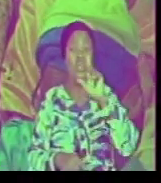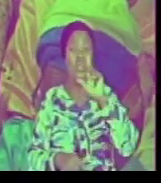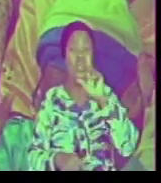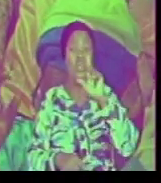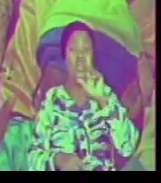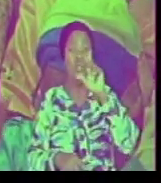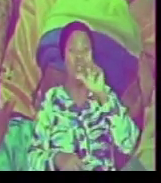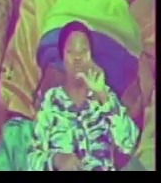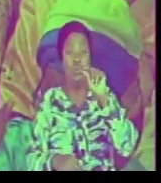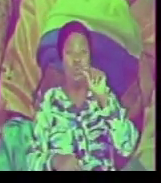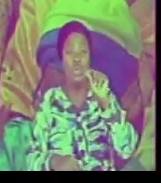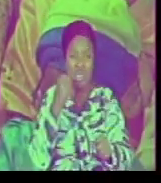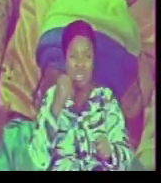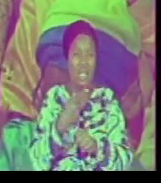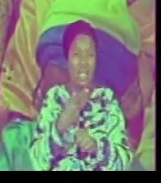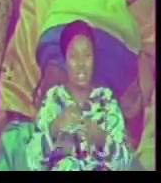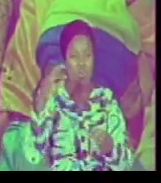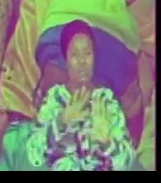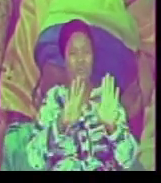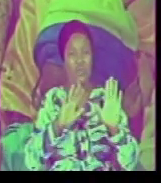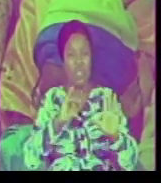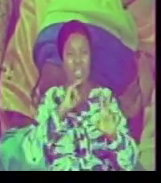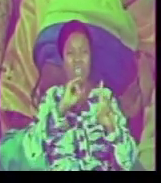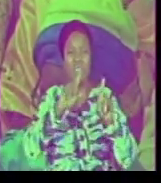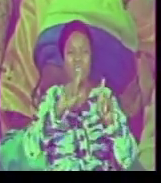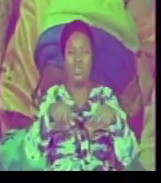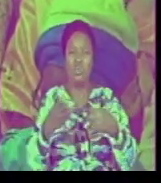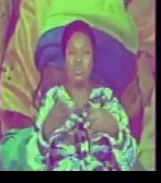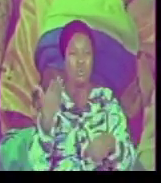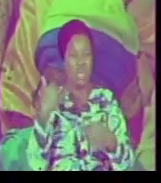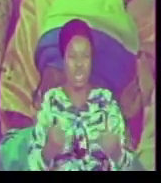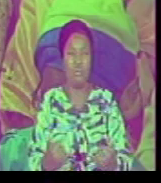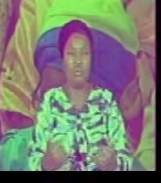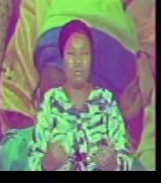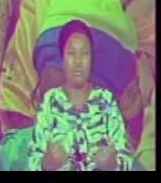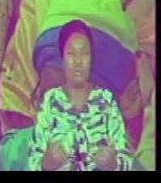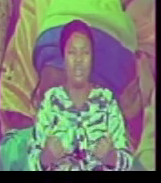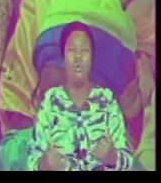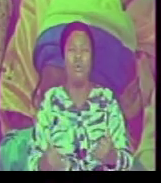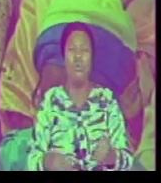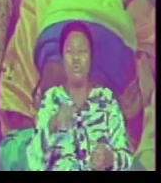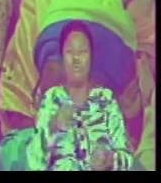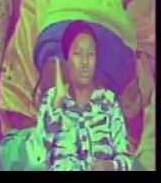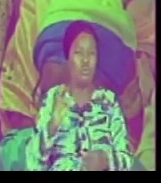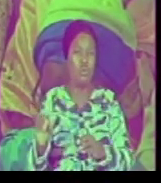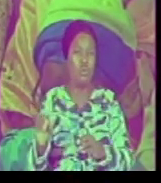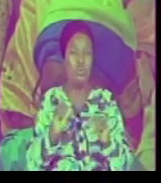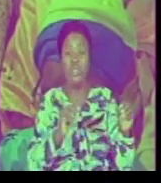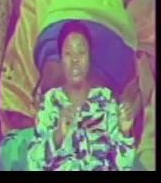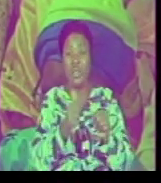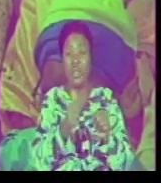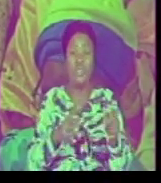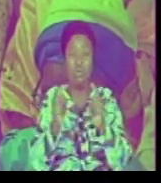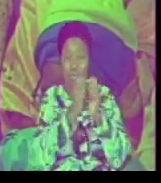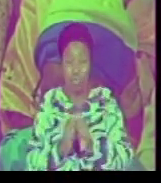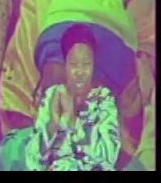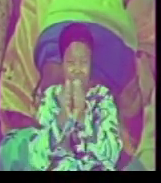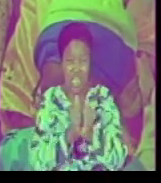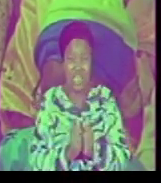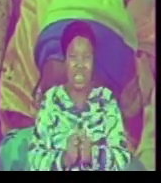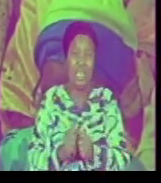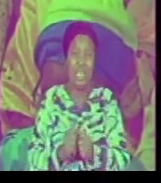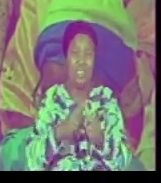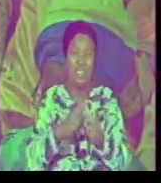now. God will bundle everything together. You'll be a super